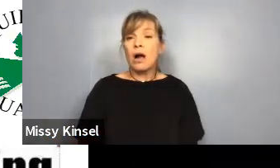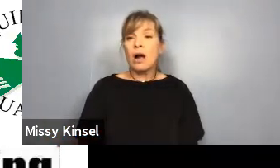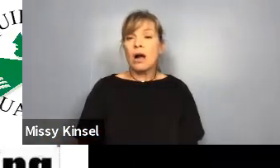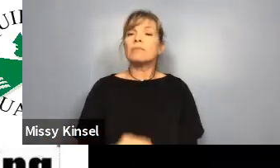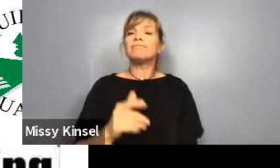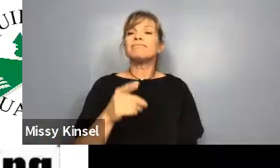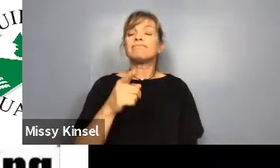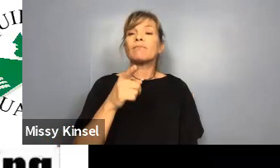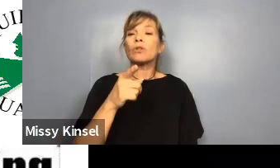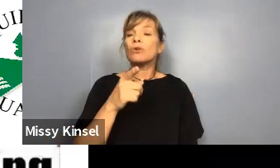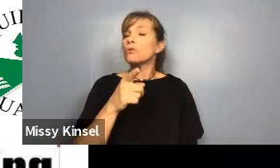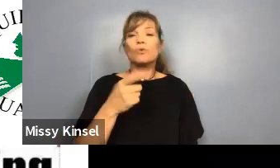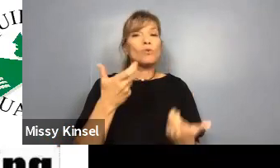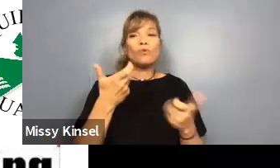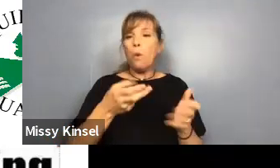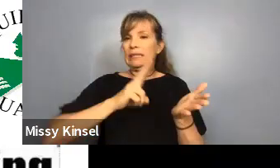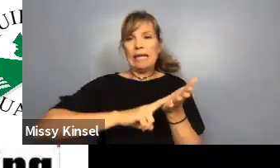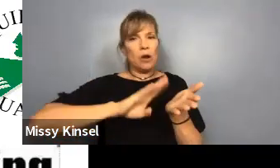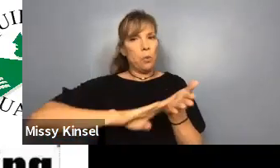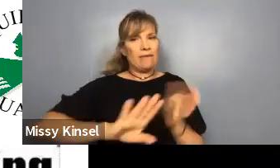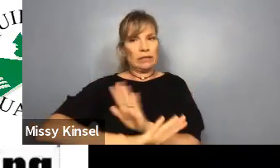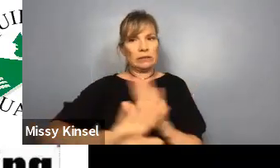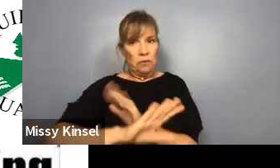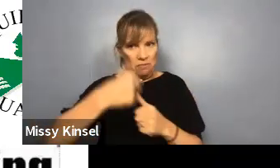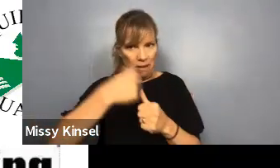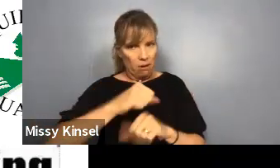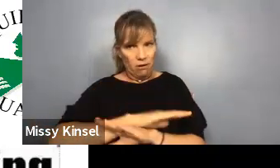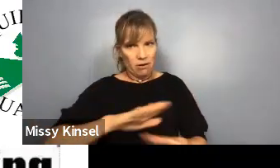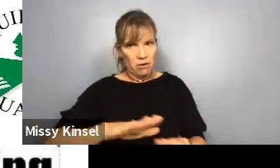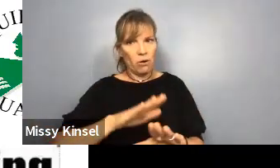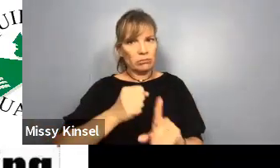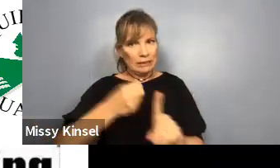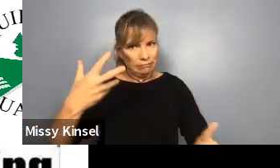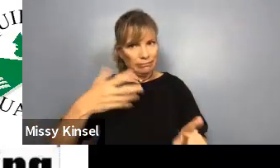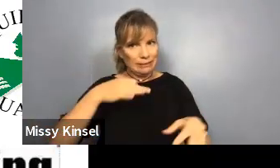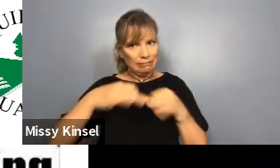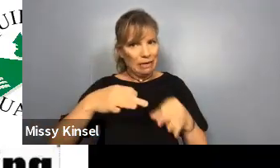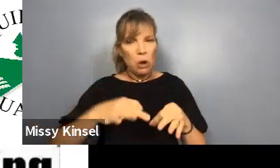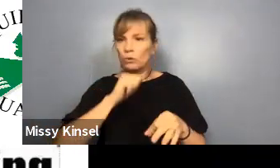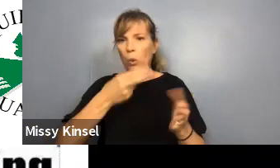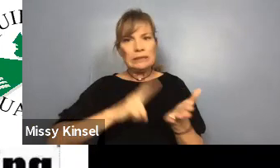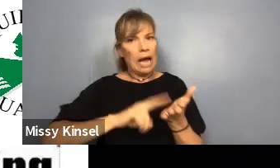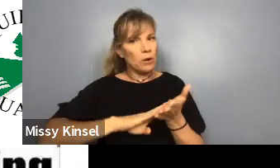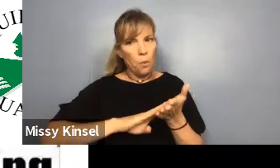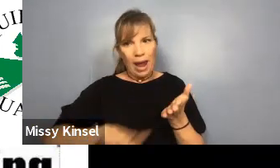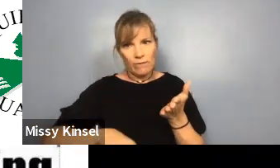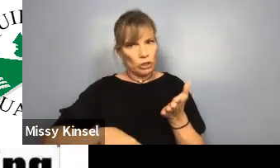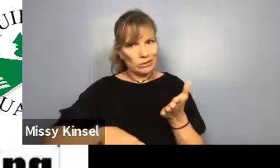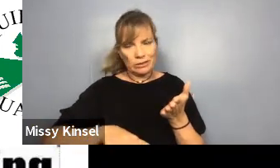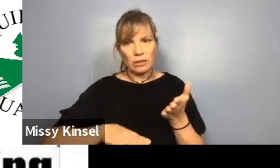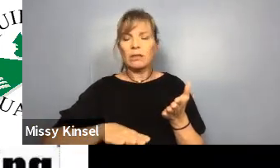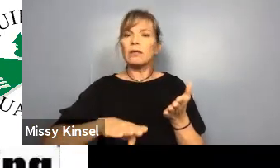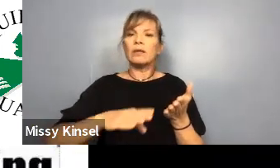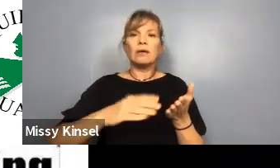excuse me, you don't want to sign any waivers. We went over that in detail, but again, don't want to sign any waivers of your